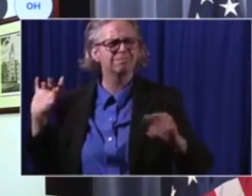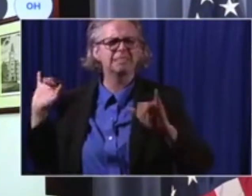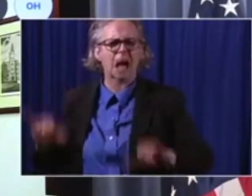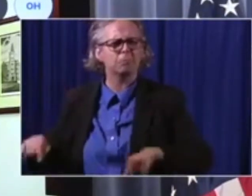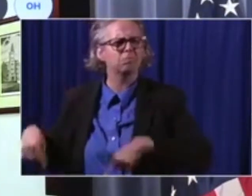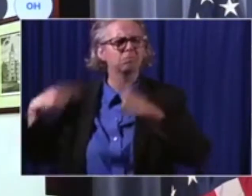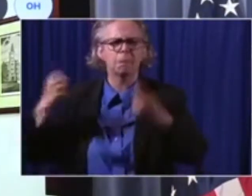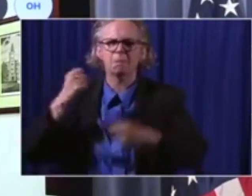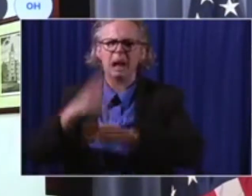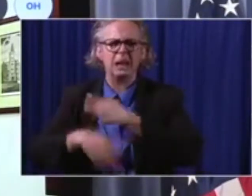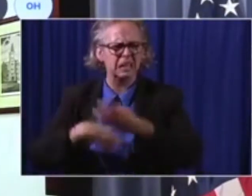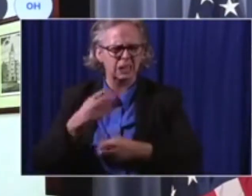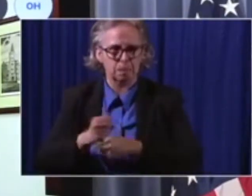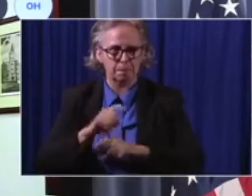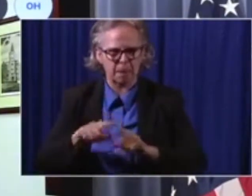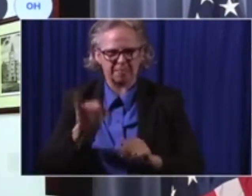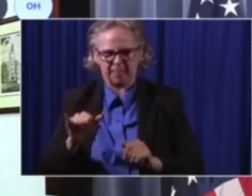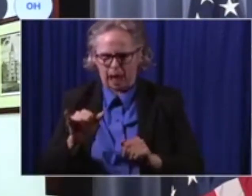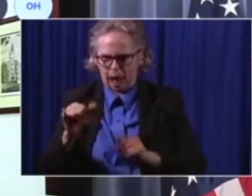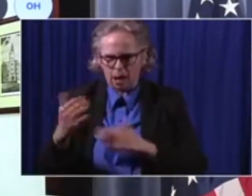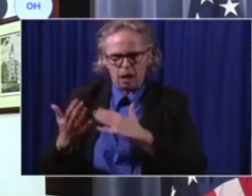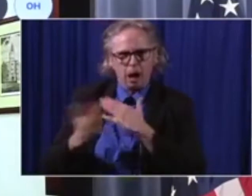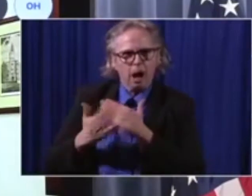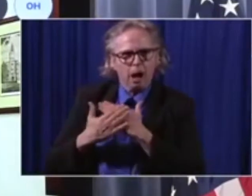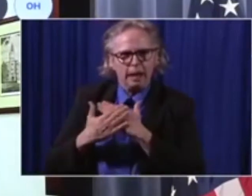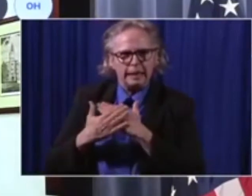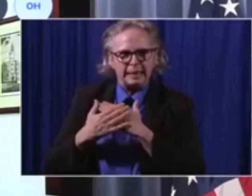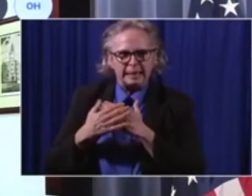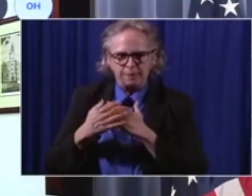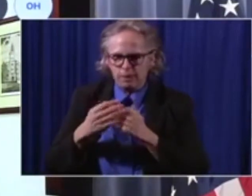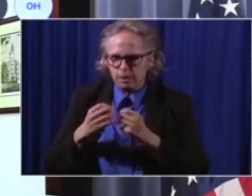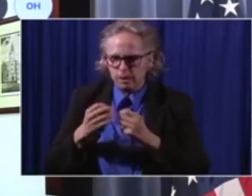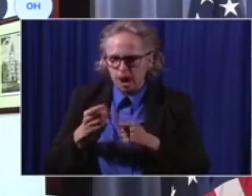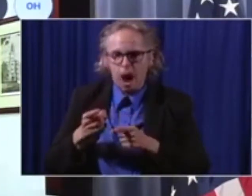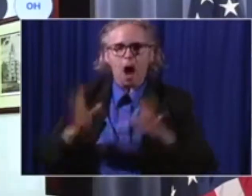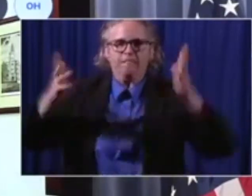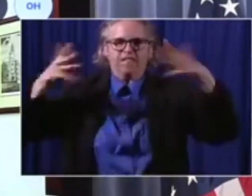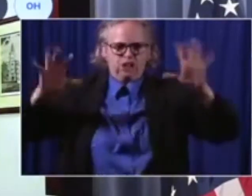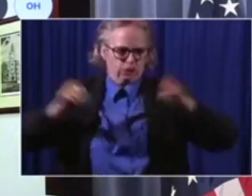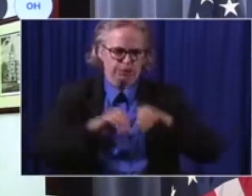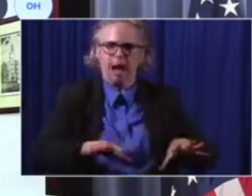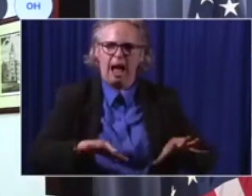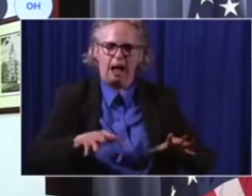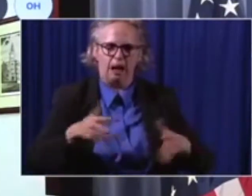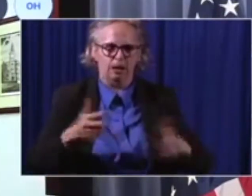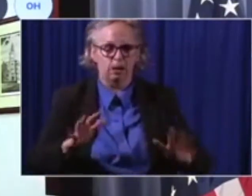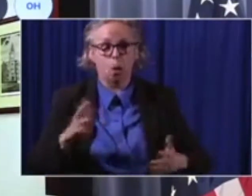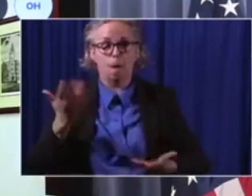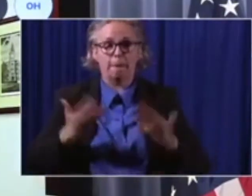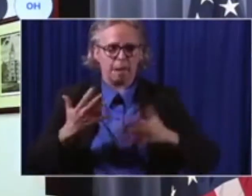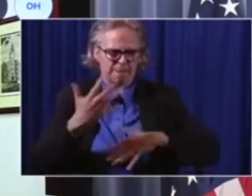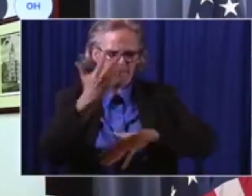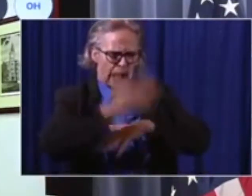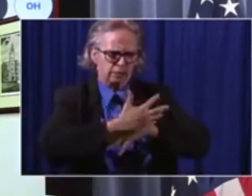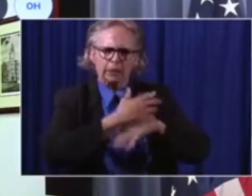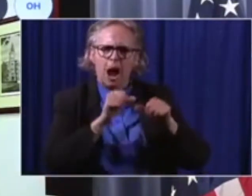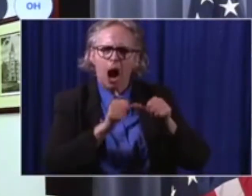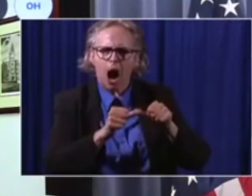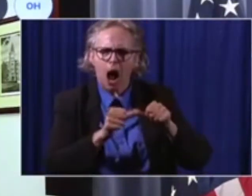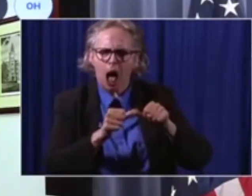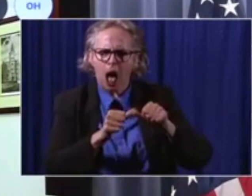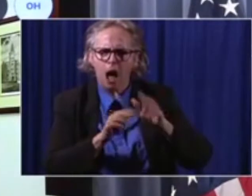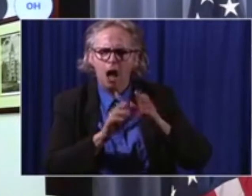if there's a rapidly increasing trend over the last few weeks of 5 days in a row of sustained increase in